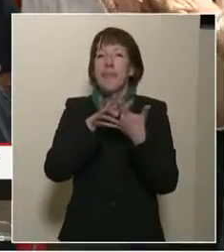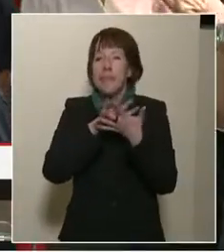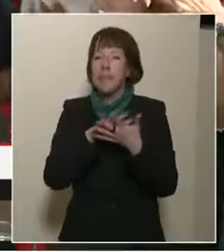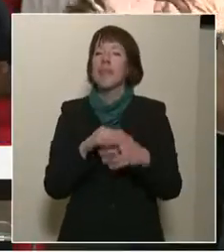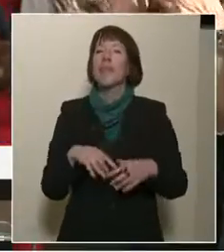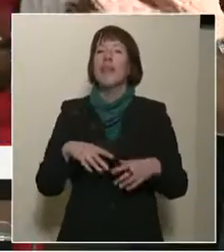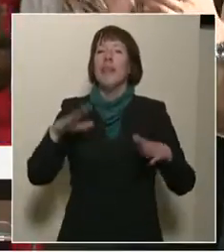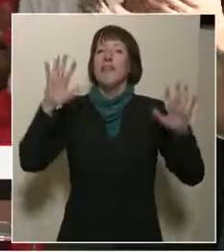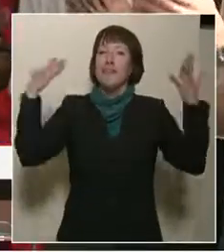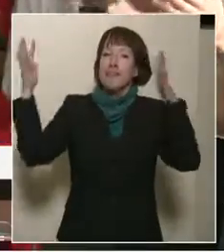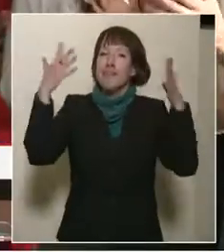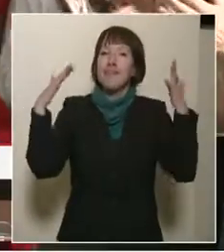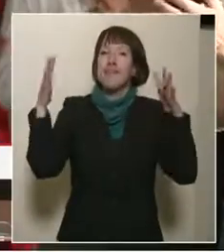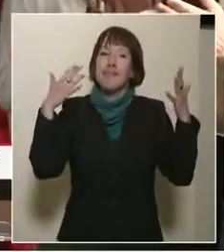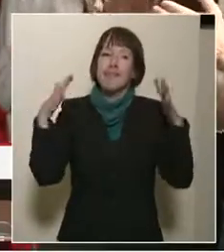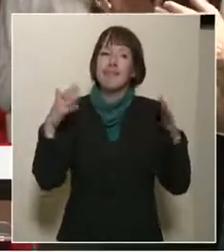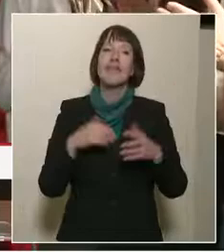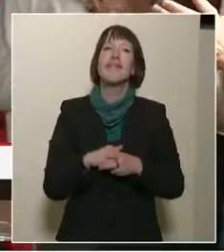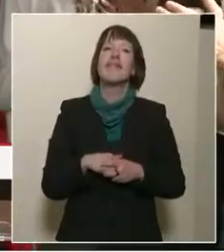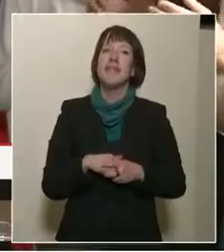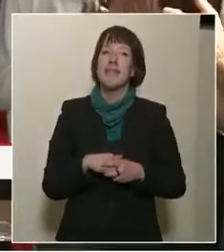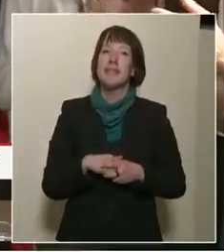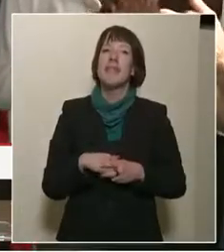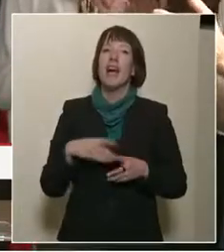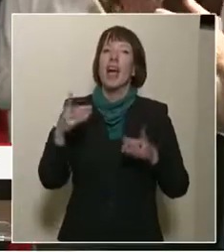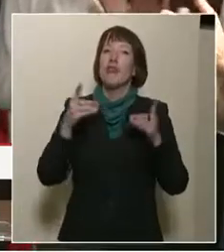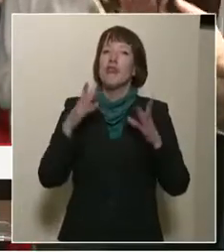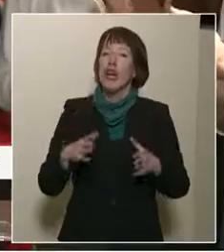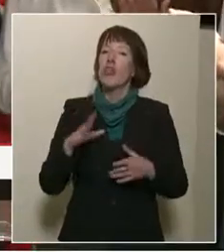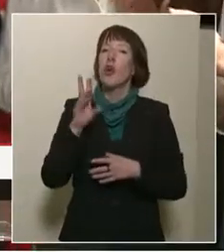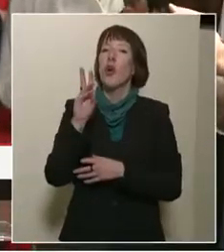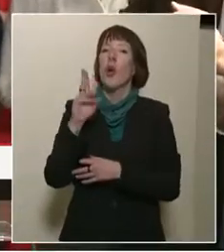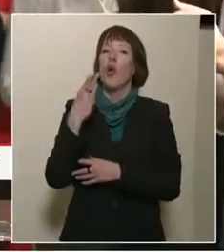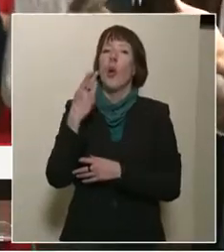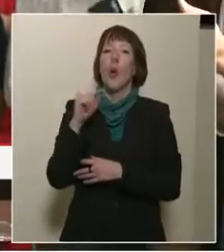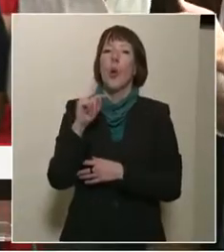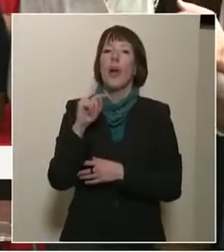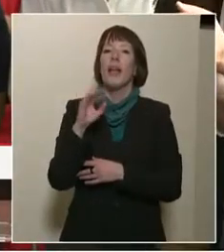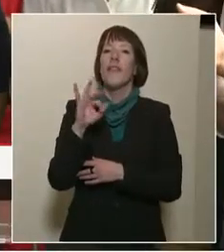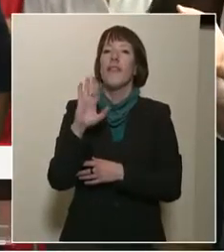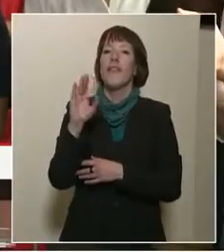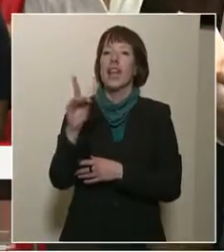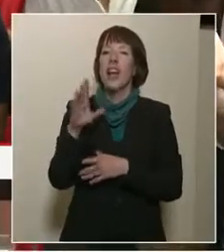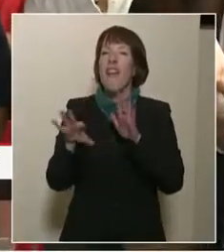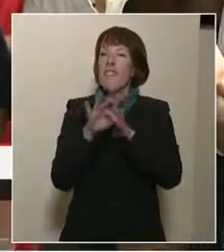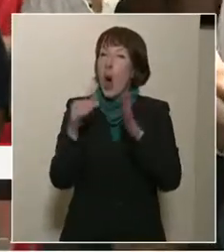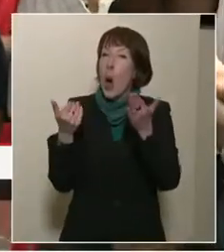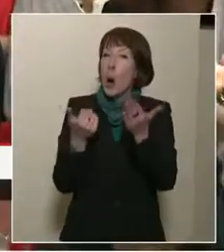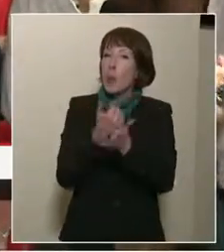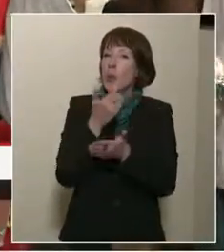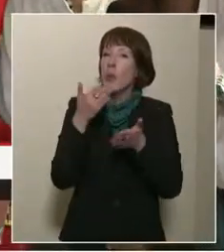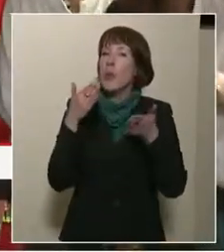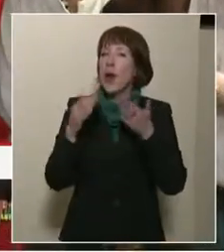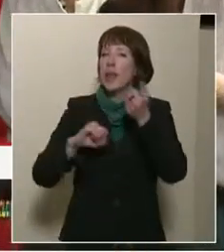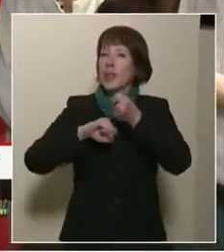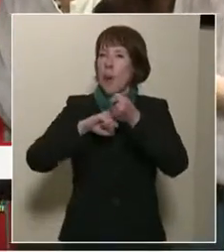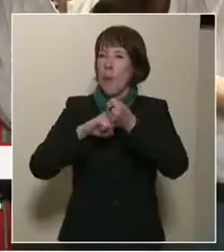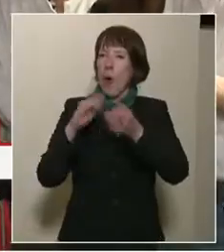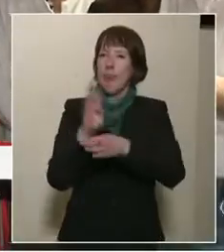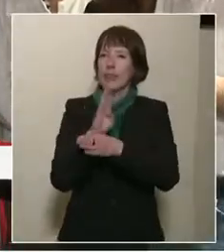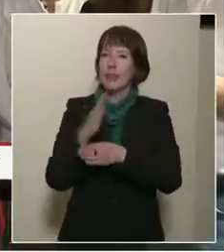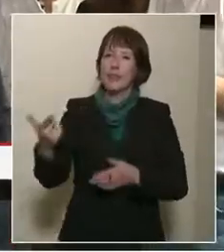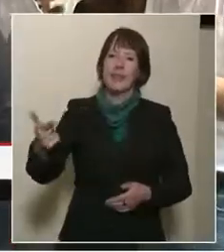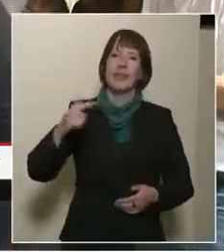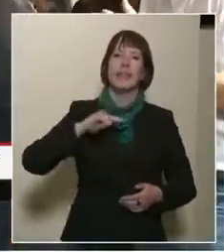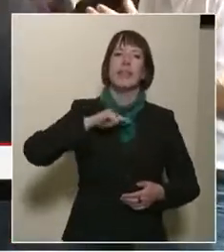applause. And with that, Director Christy Whitfield found a new way to help support our businesses. So let's bring her up and hear a little bit about